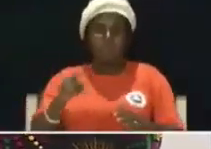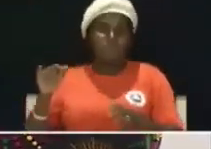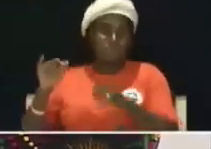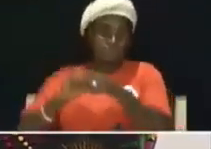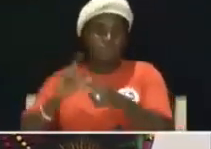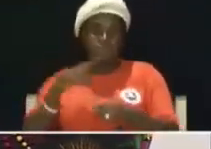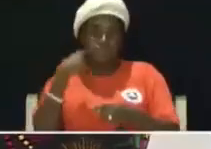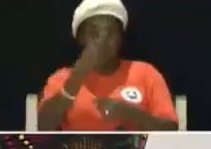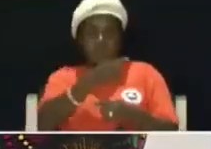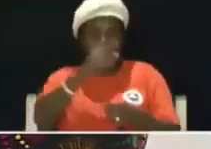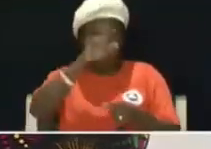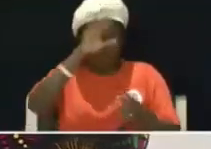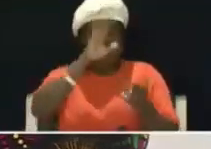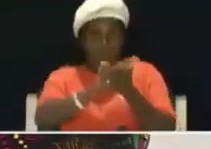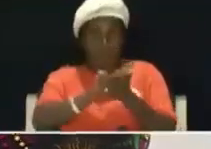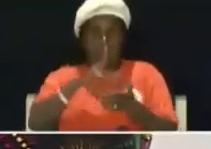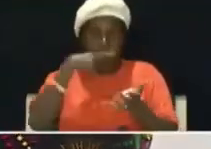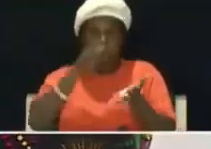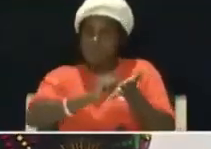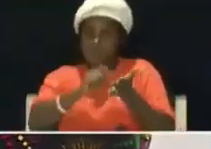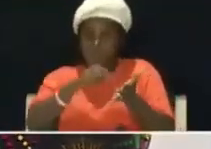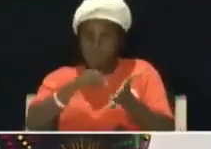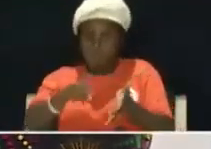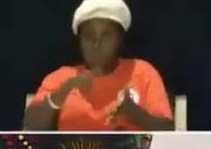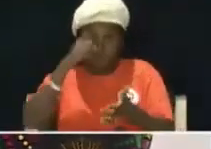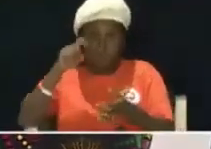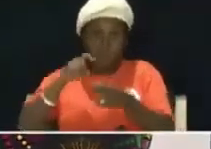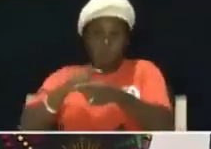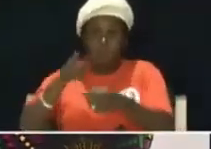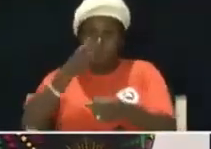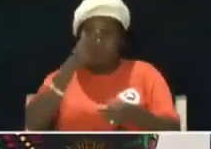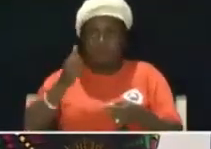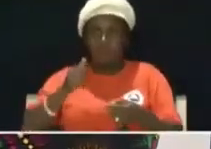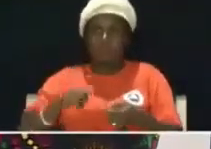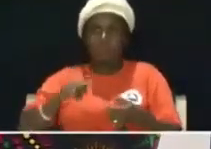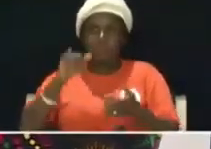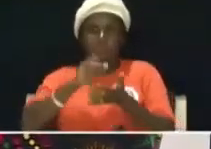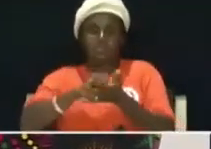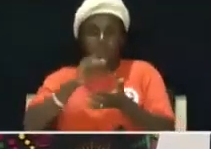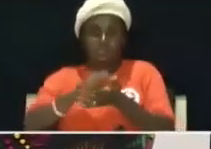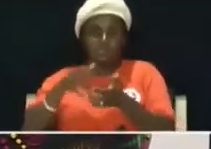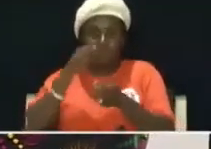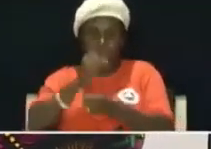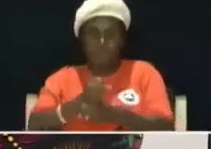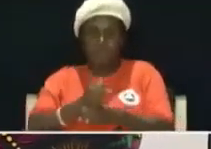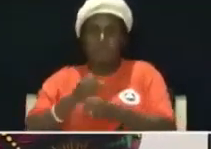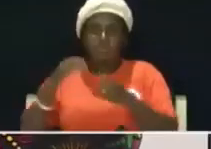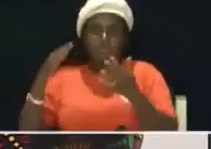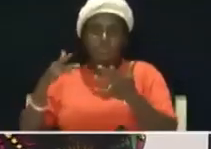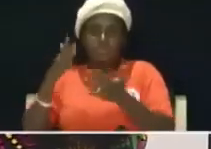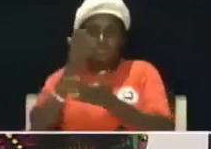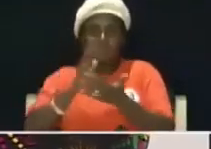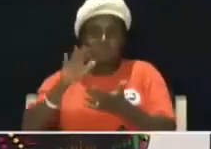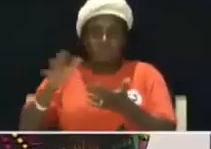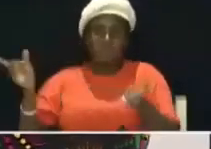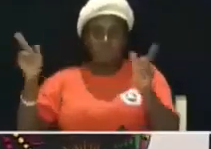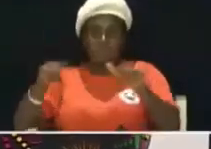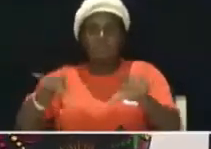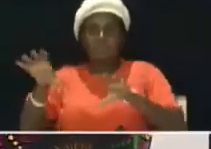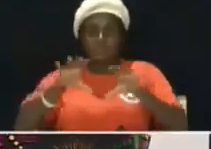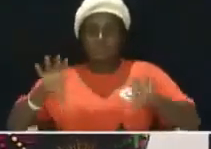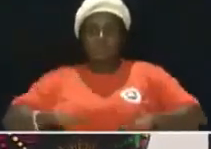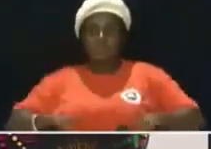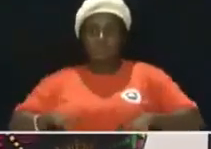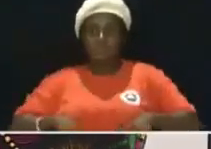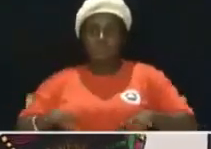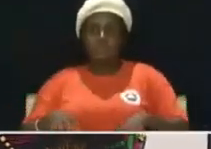write this thing, it's for me. Because that year, I was expecting some children to come and do holiday with us, but they did not come. And I needed